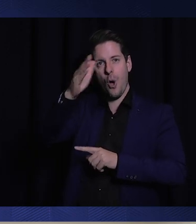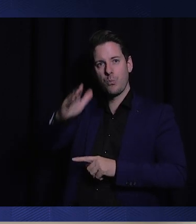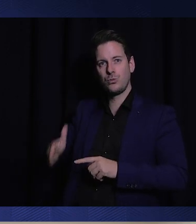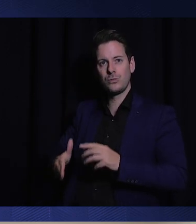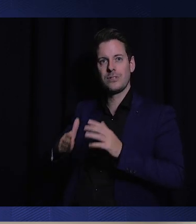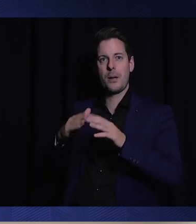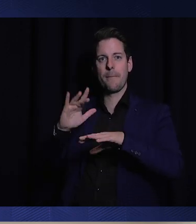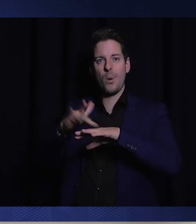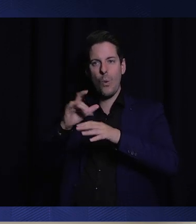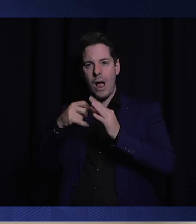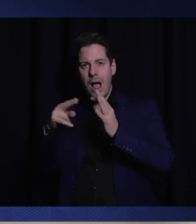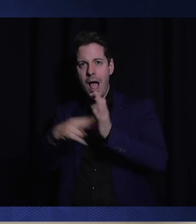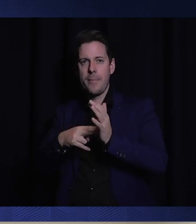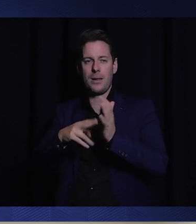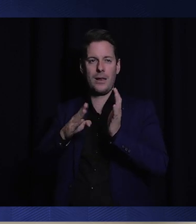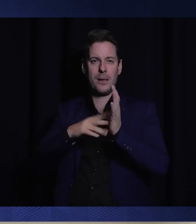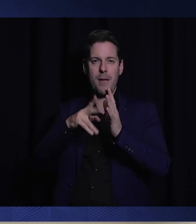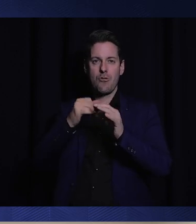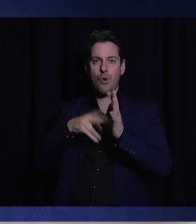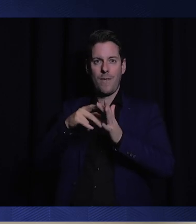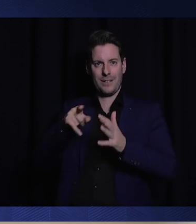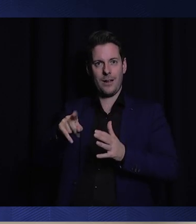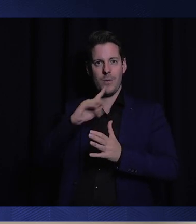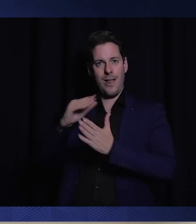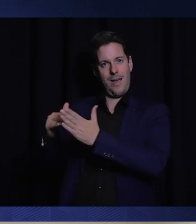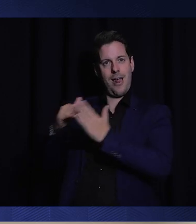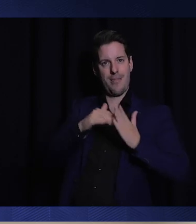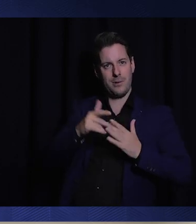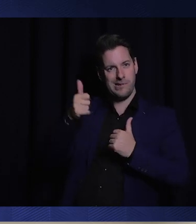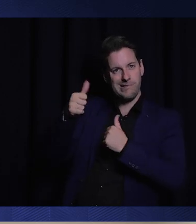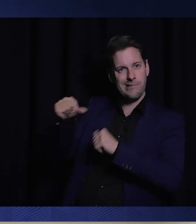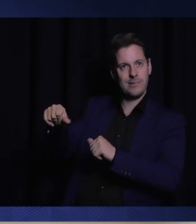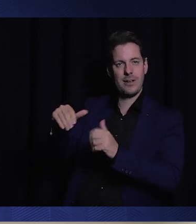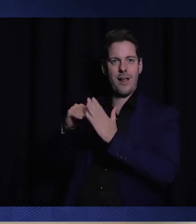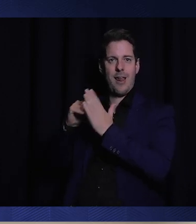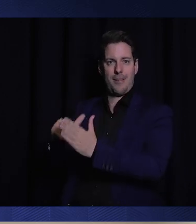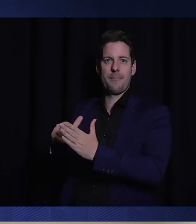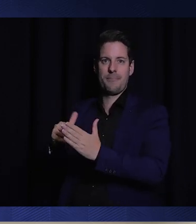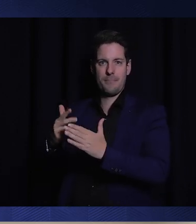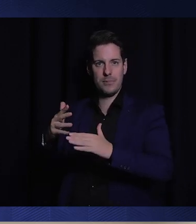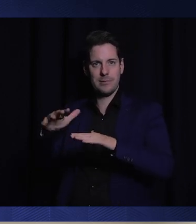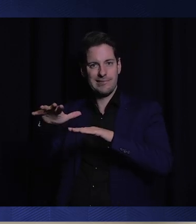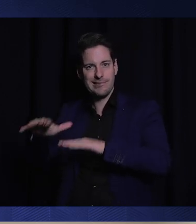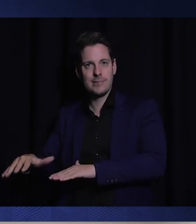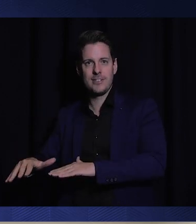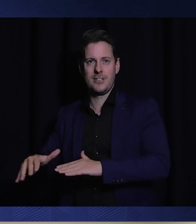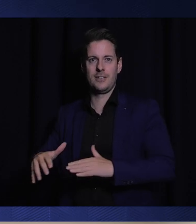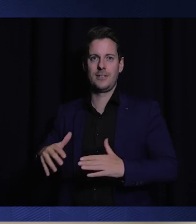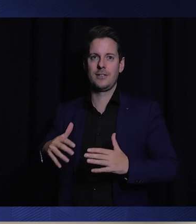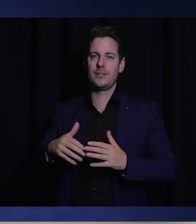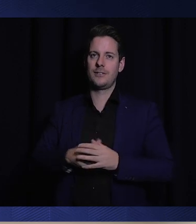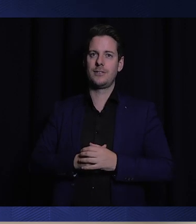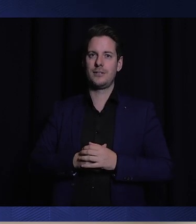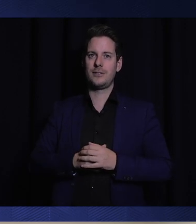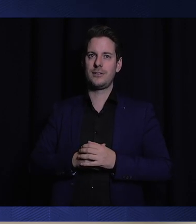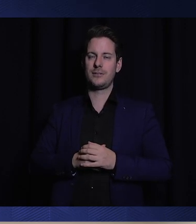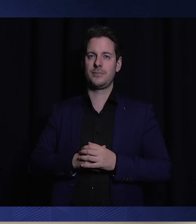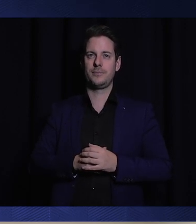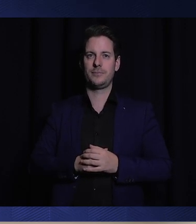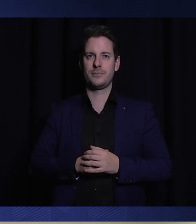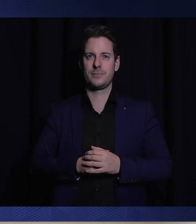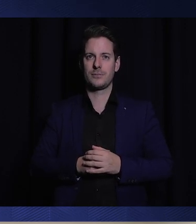towards unsustainable practices and trying to change the mindset, starting from the school system where a lot of the curriculum